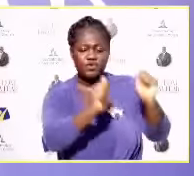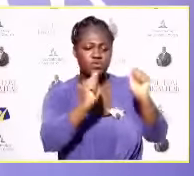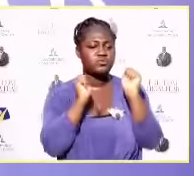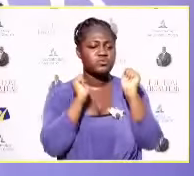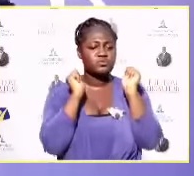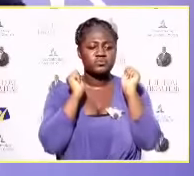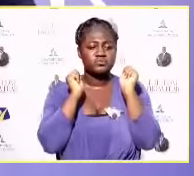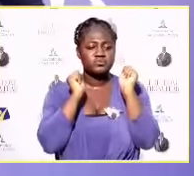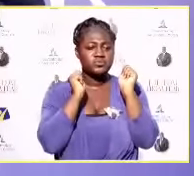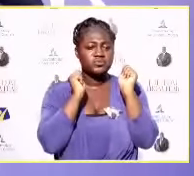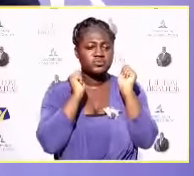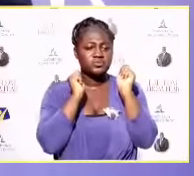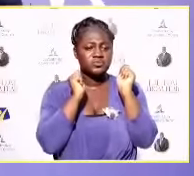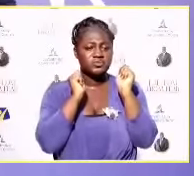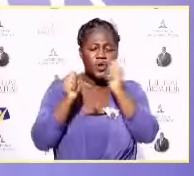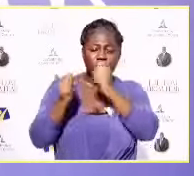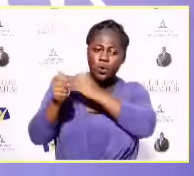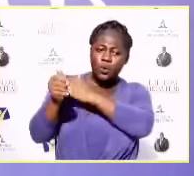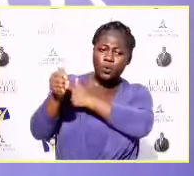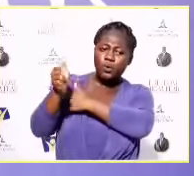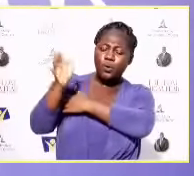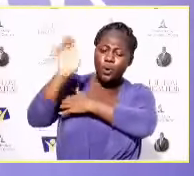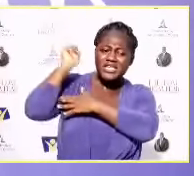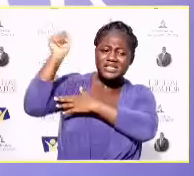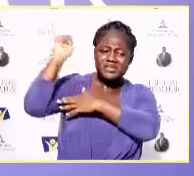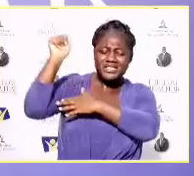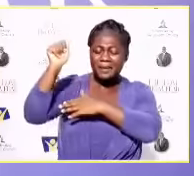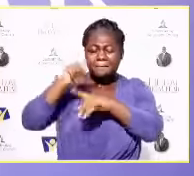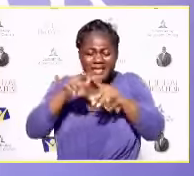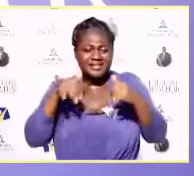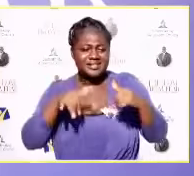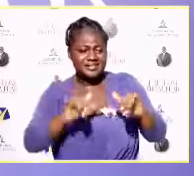that God, who loves and is merciful,